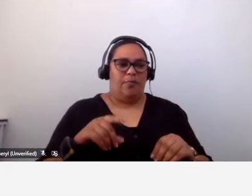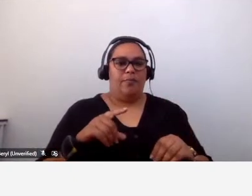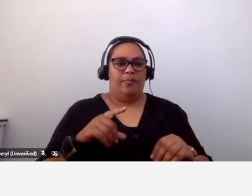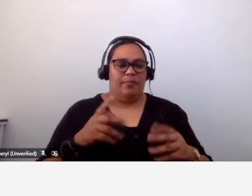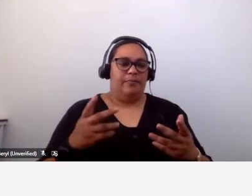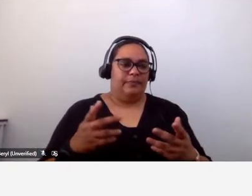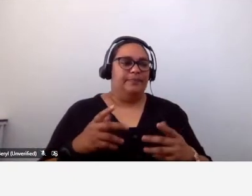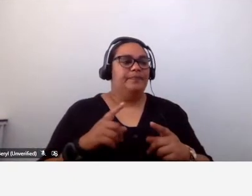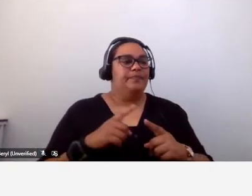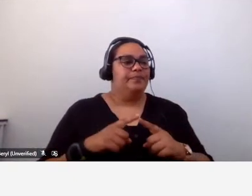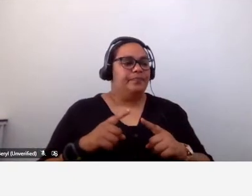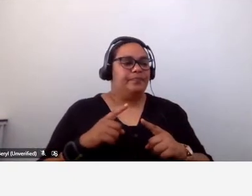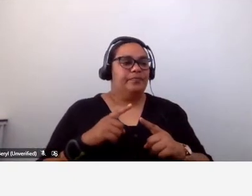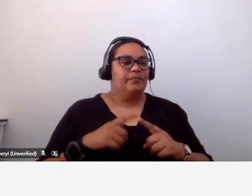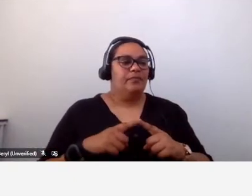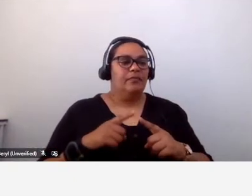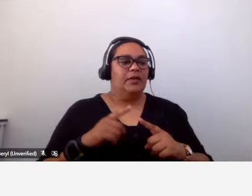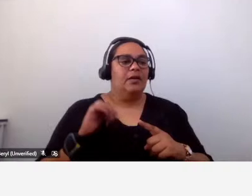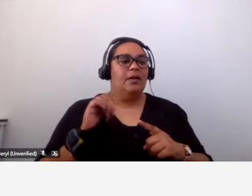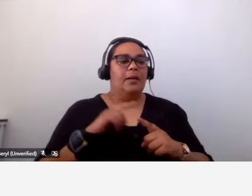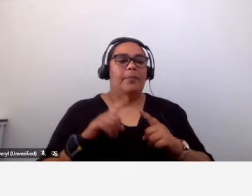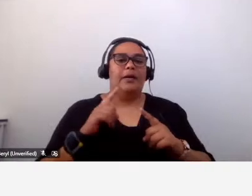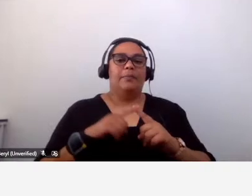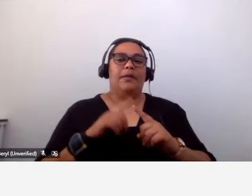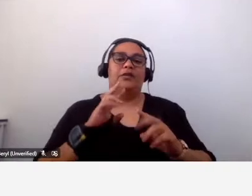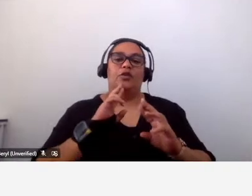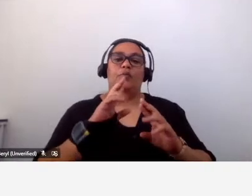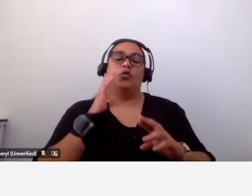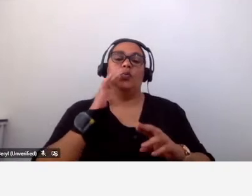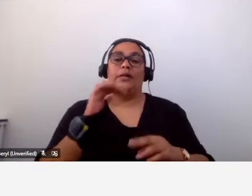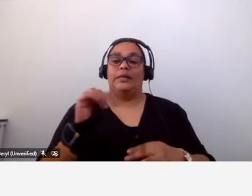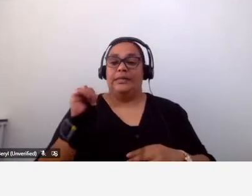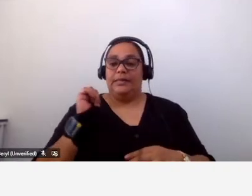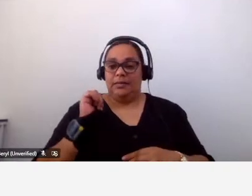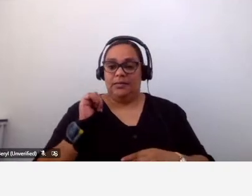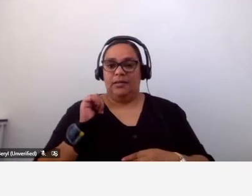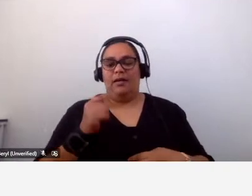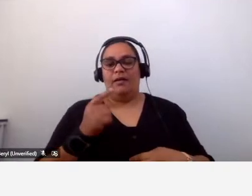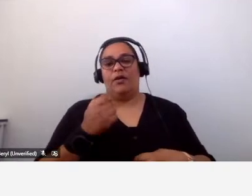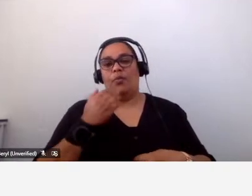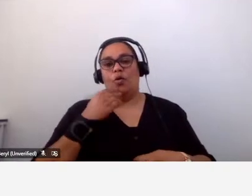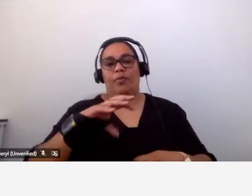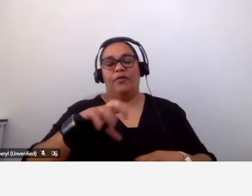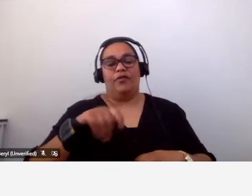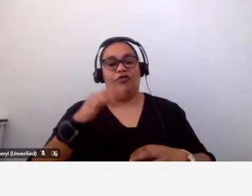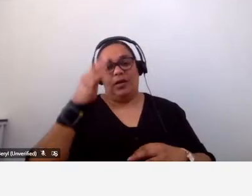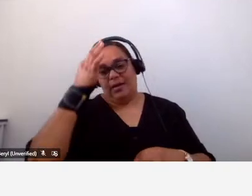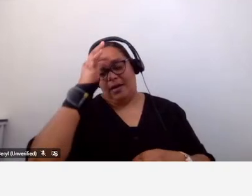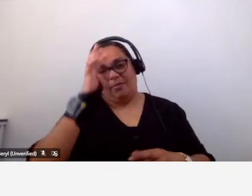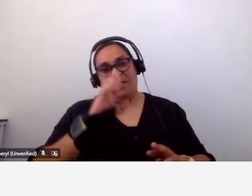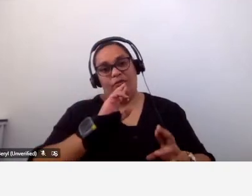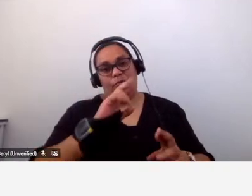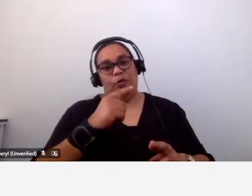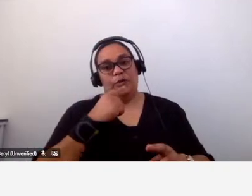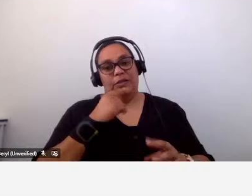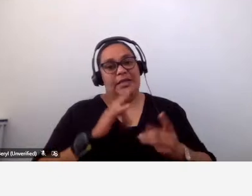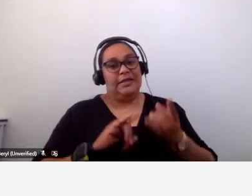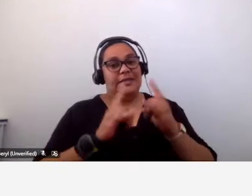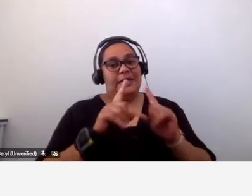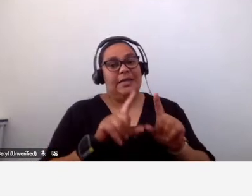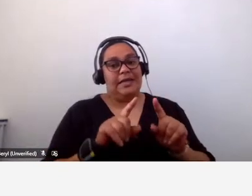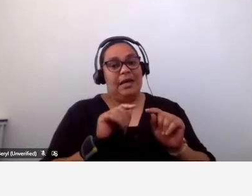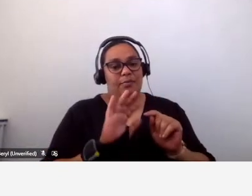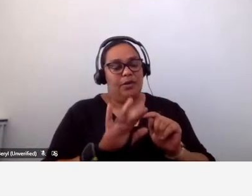anyway. And it was reported even yesterday, and then by the provincial government that the city of Cape